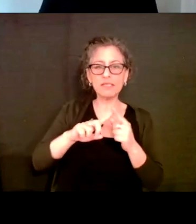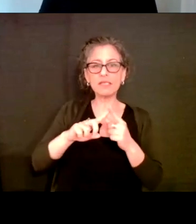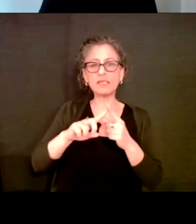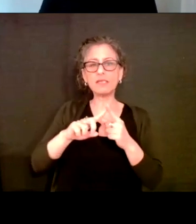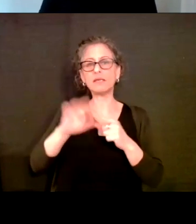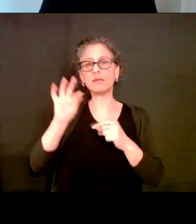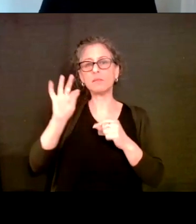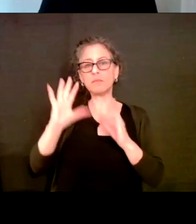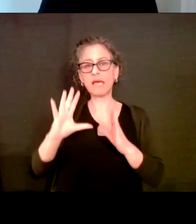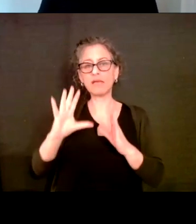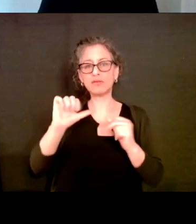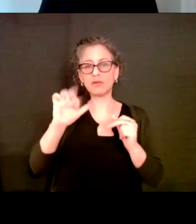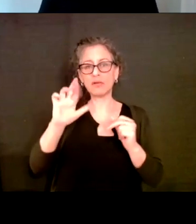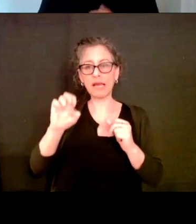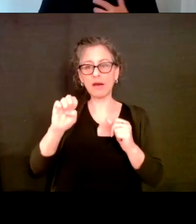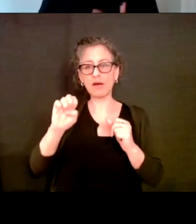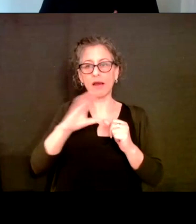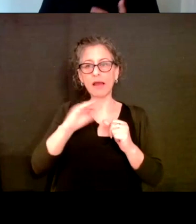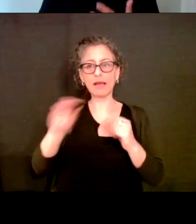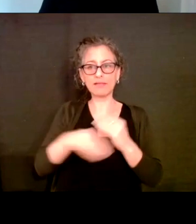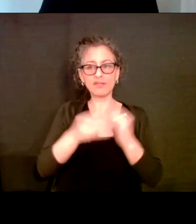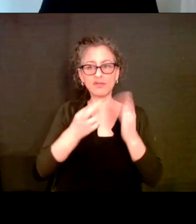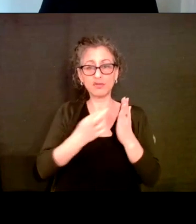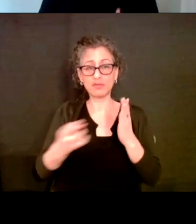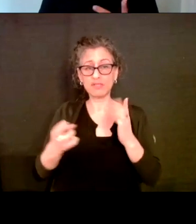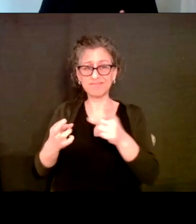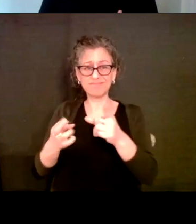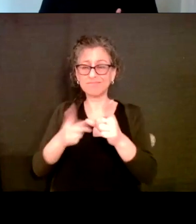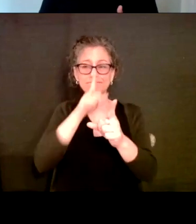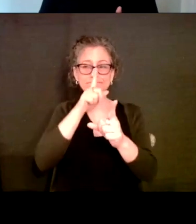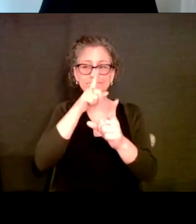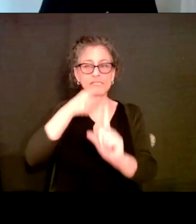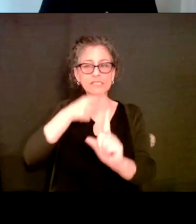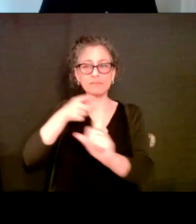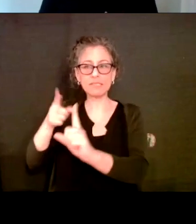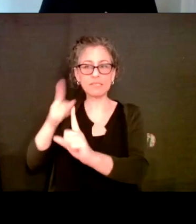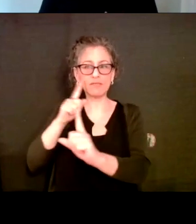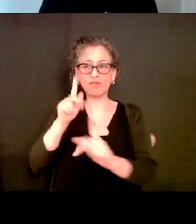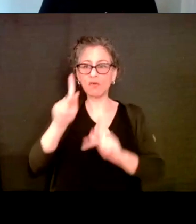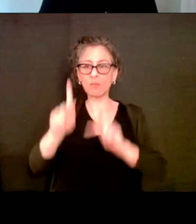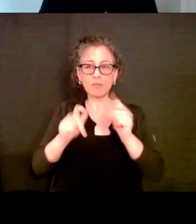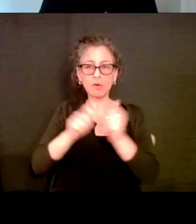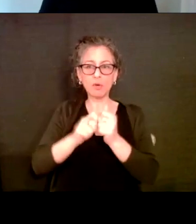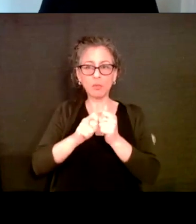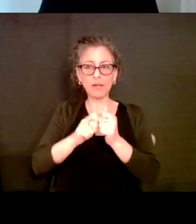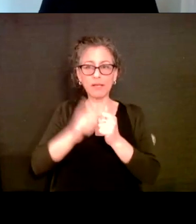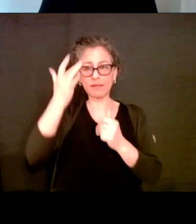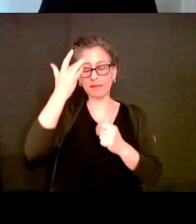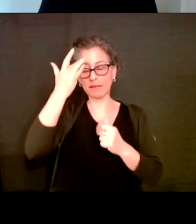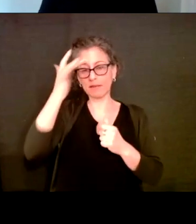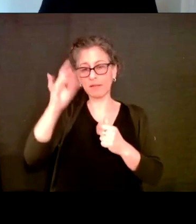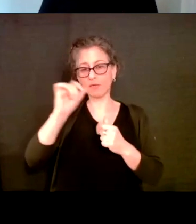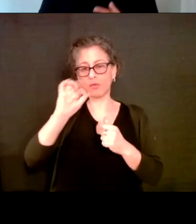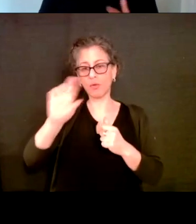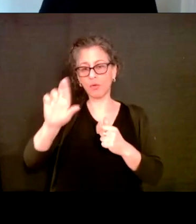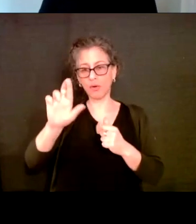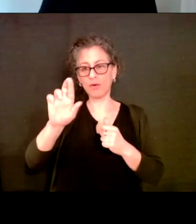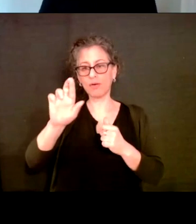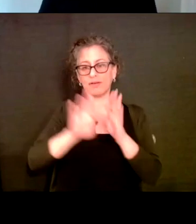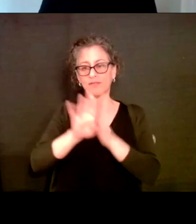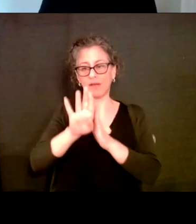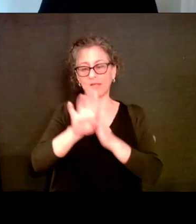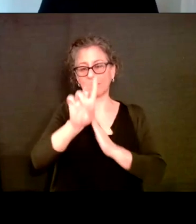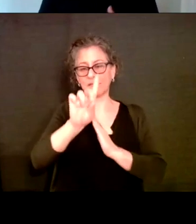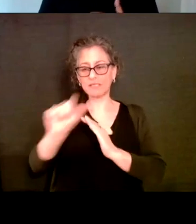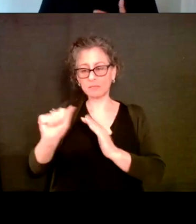additional resources. Now, this is not specific to people with intellectual and developmental disabilities, but it does speak to this line